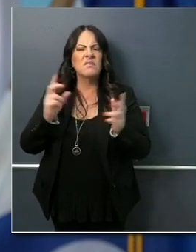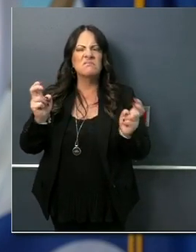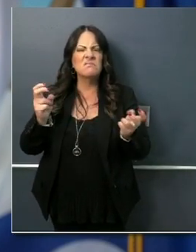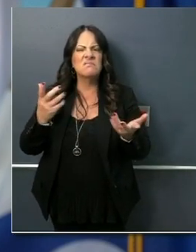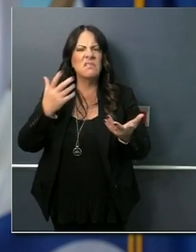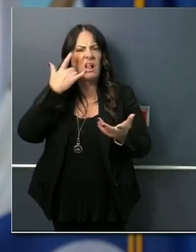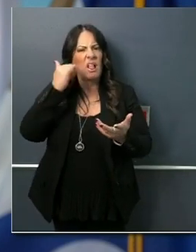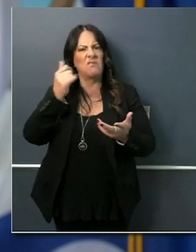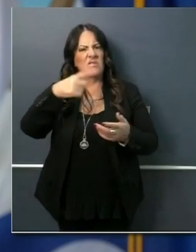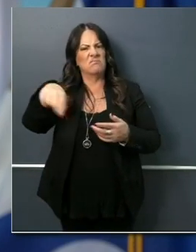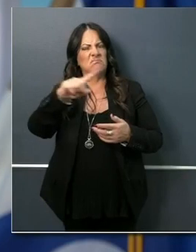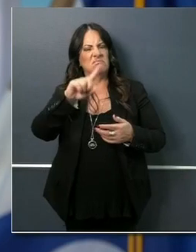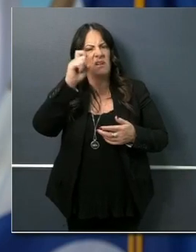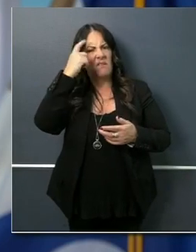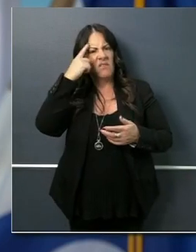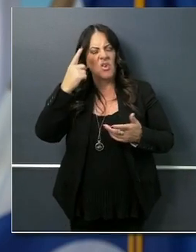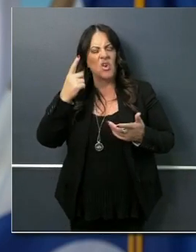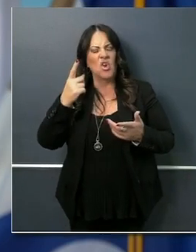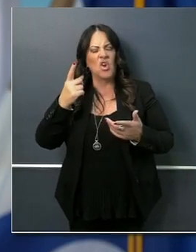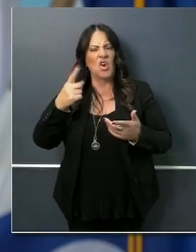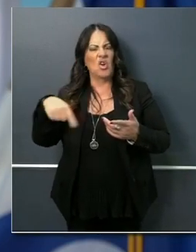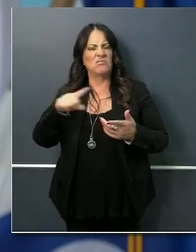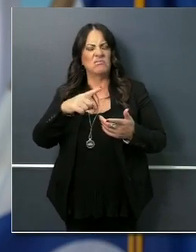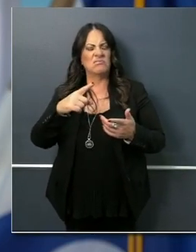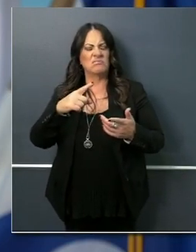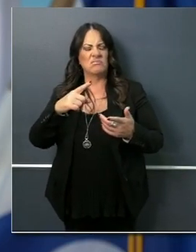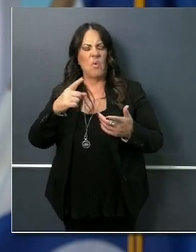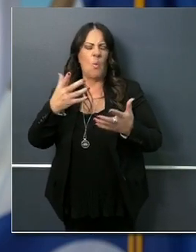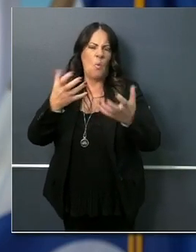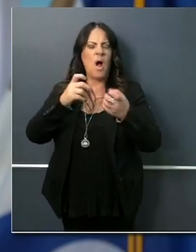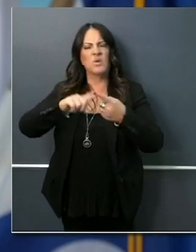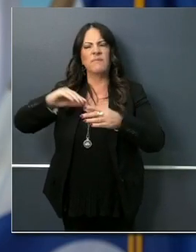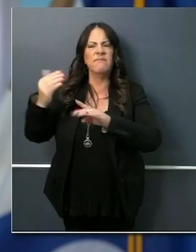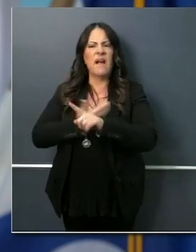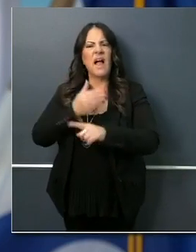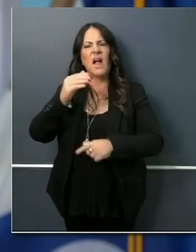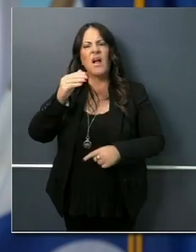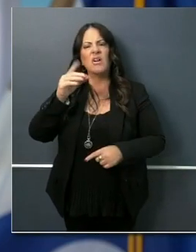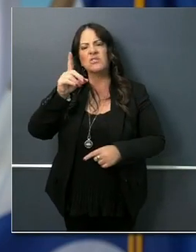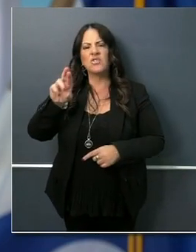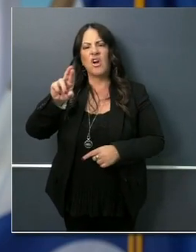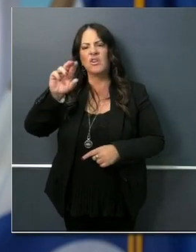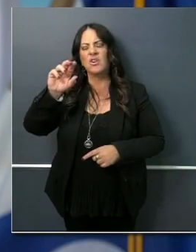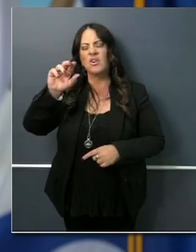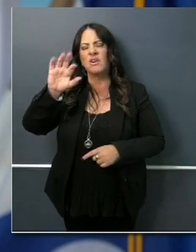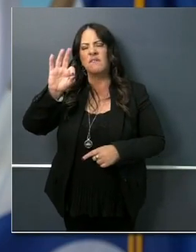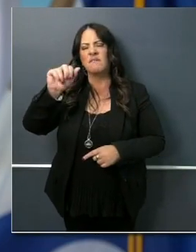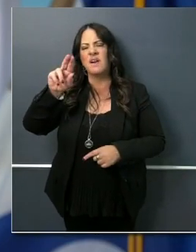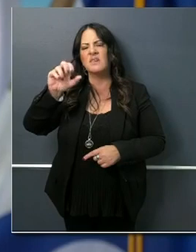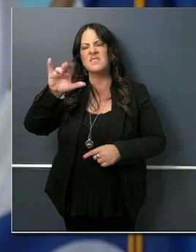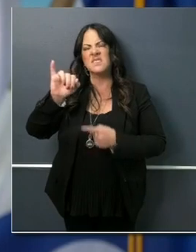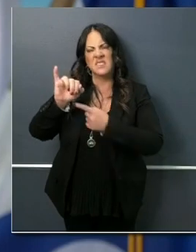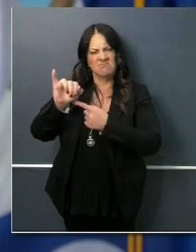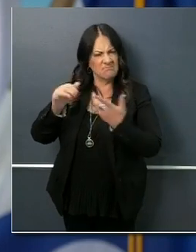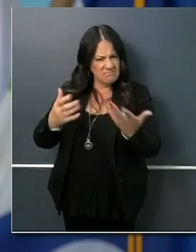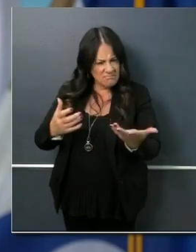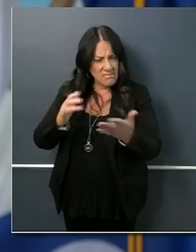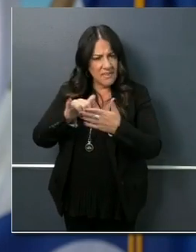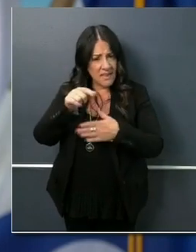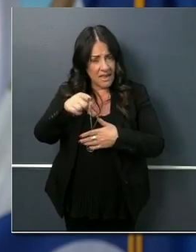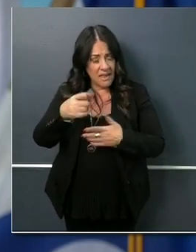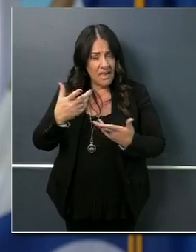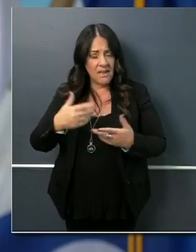called for firing Anthony Fauci. Reaction to that move? Yeah, well, unpack all of